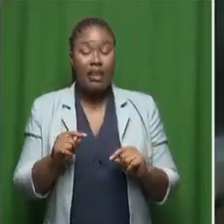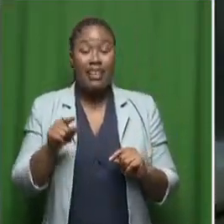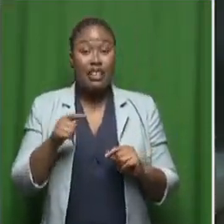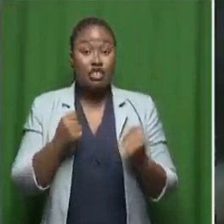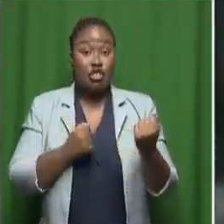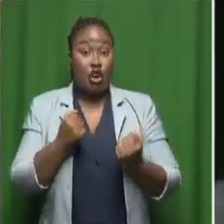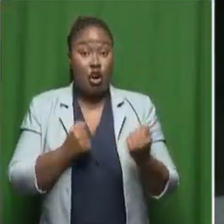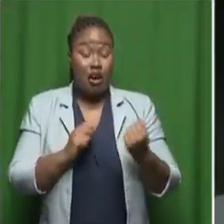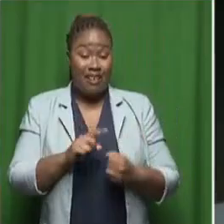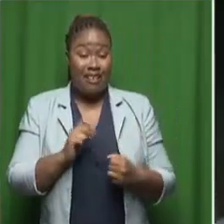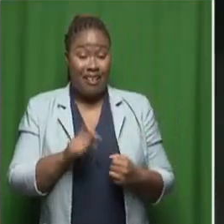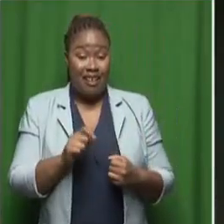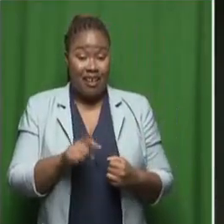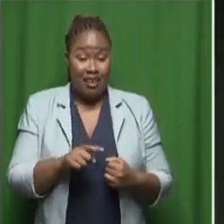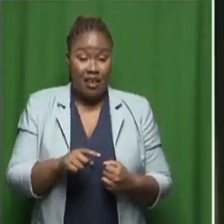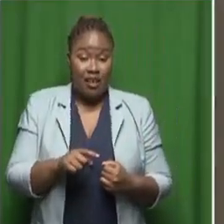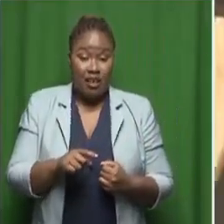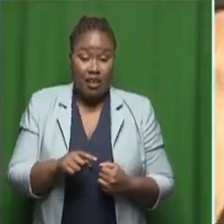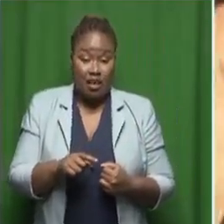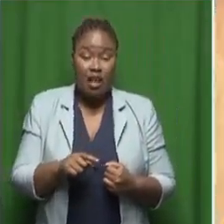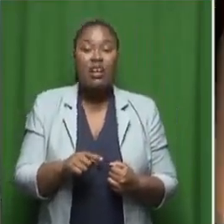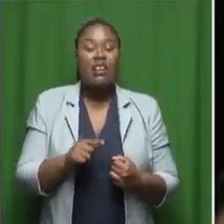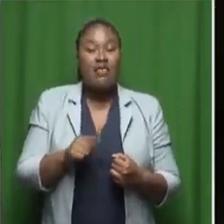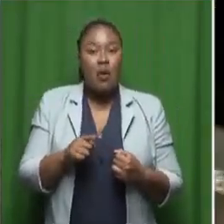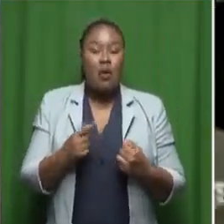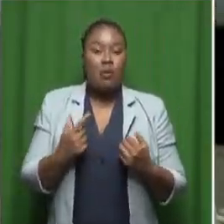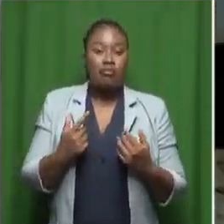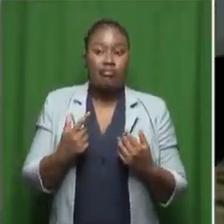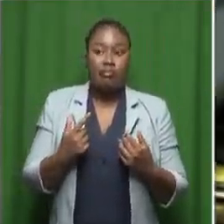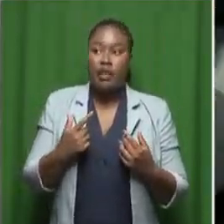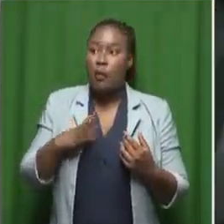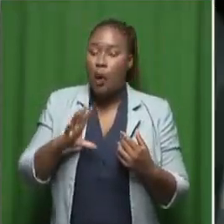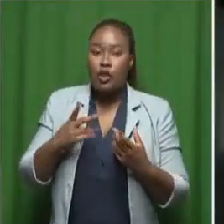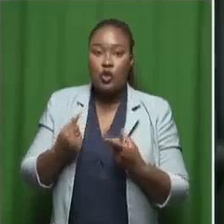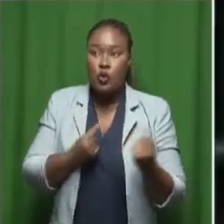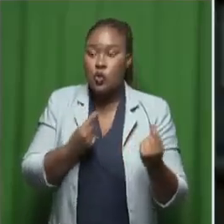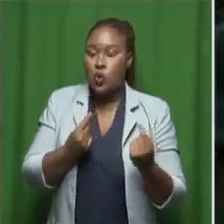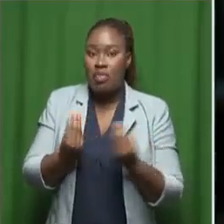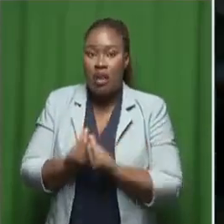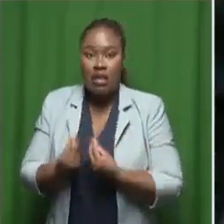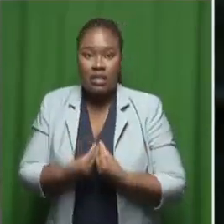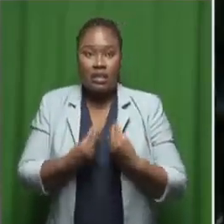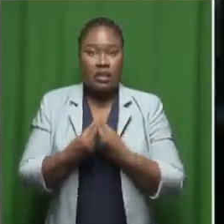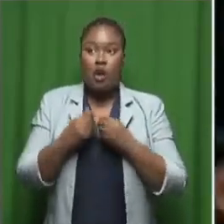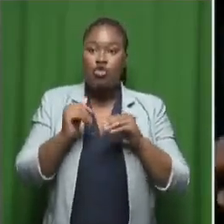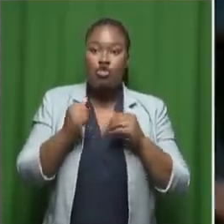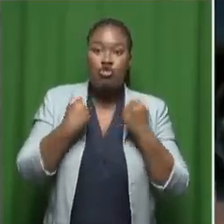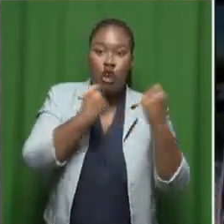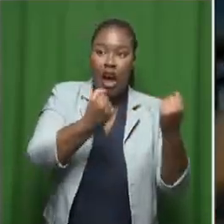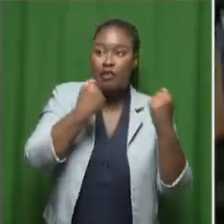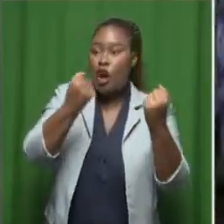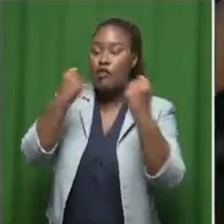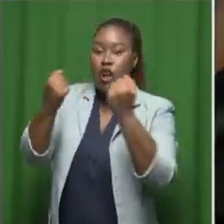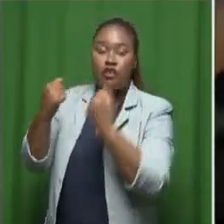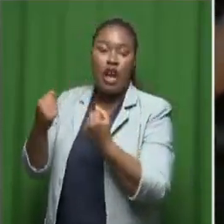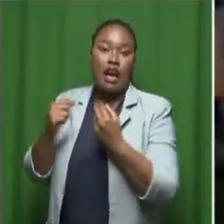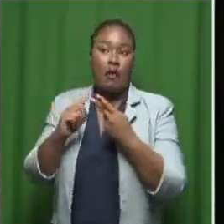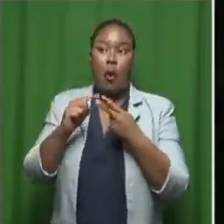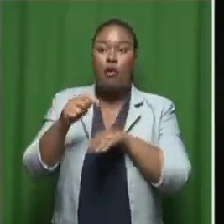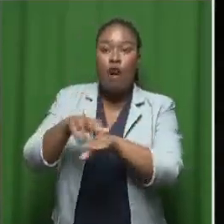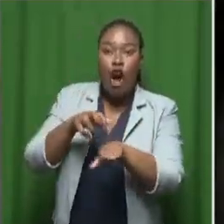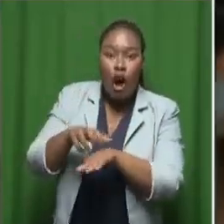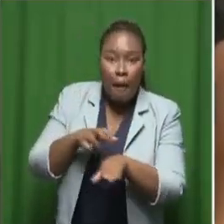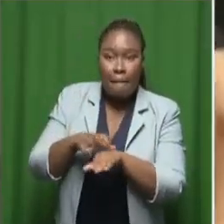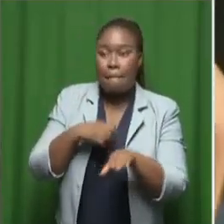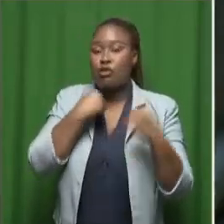as I said, it is a utility vehicle, but of course there's a lot more to it. So you have a factory as well where you produce